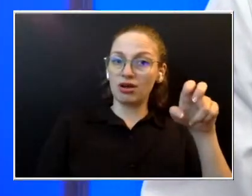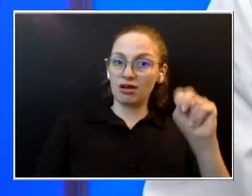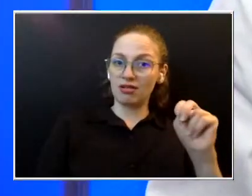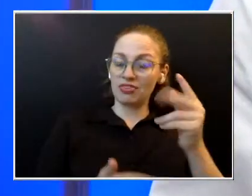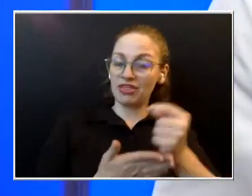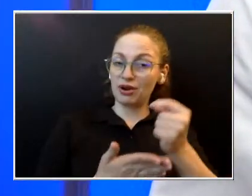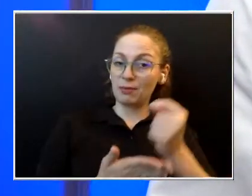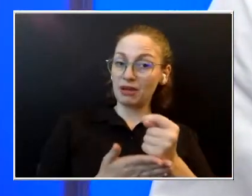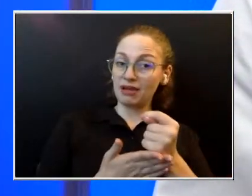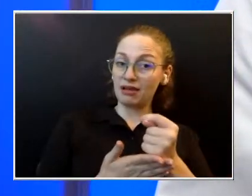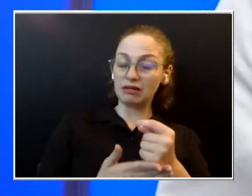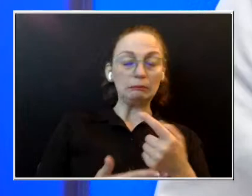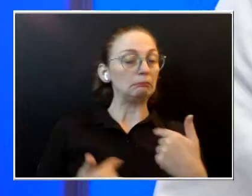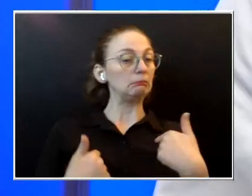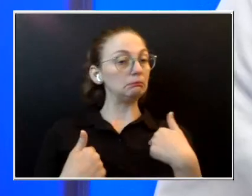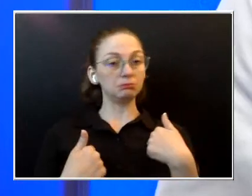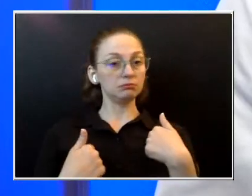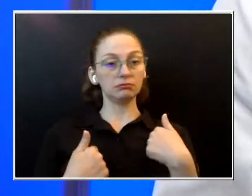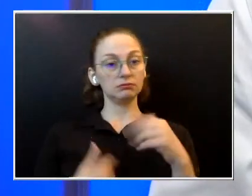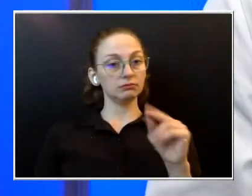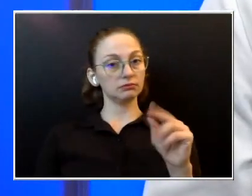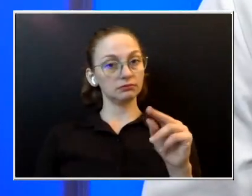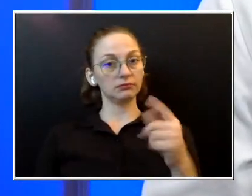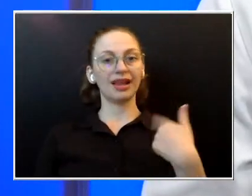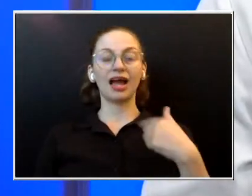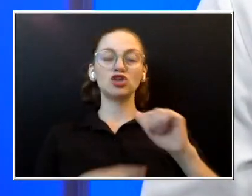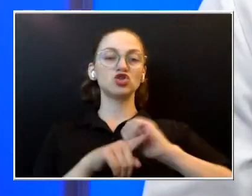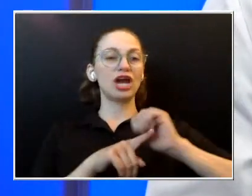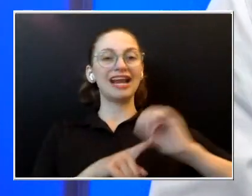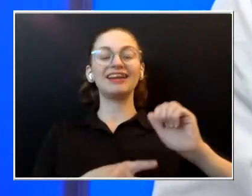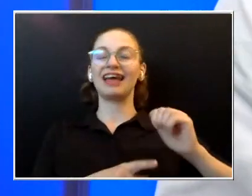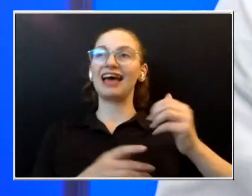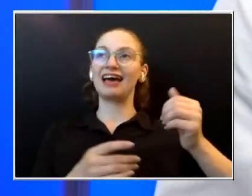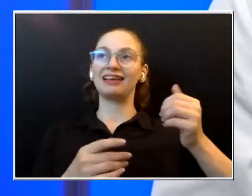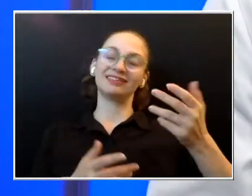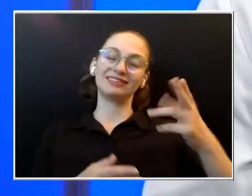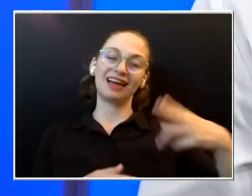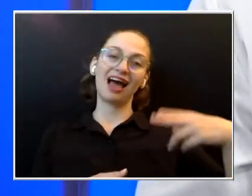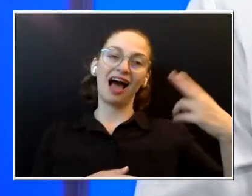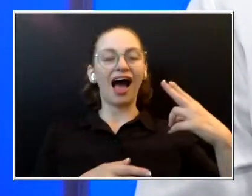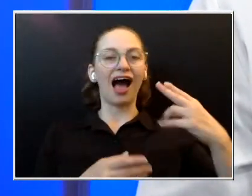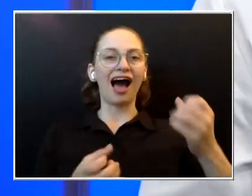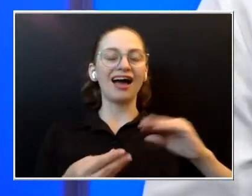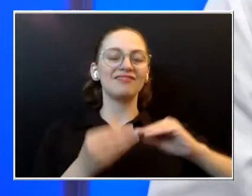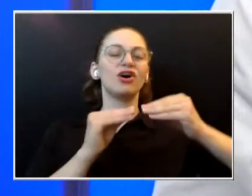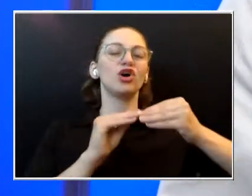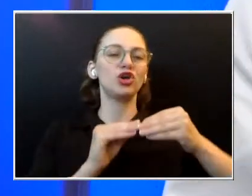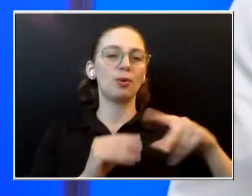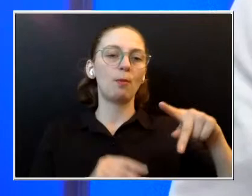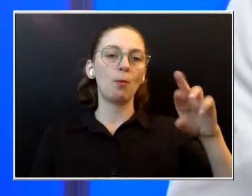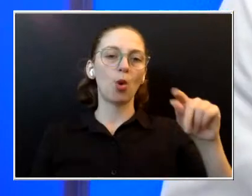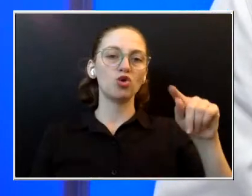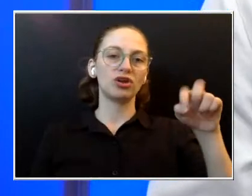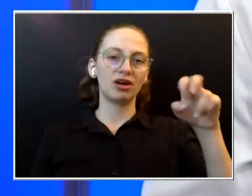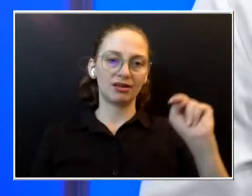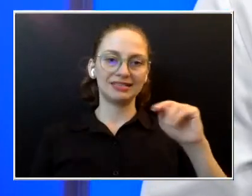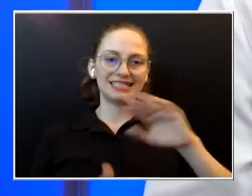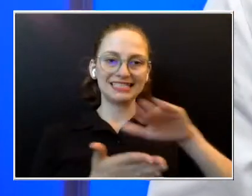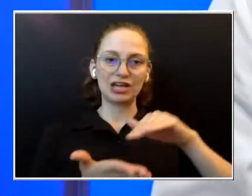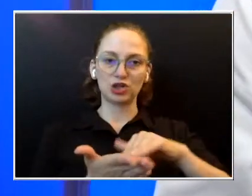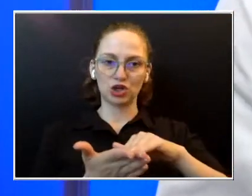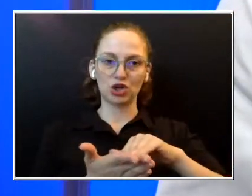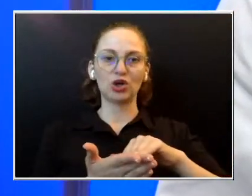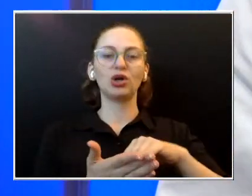I trained at a very high volume proton center, and some of the early experiences with protons in brain and central nervous